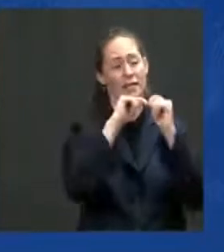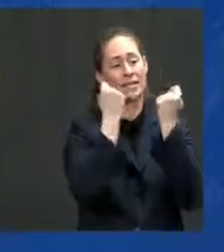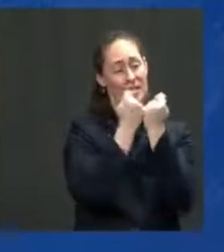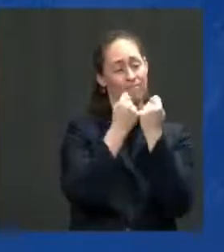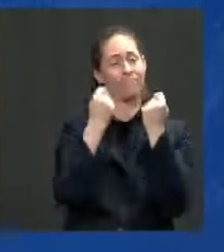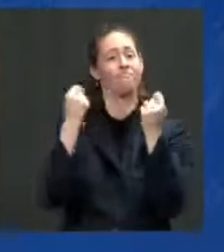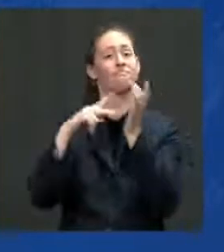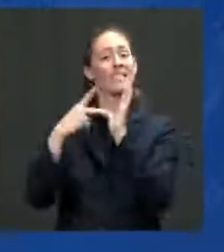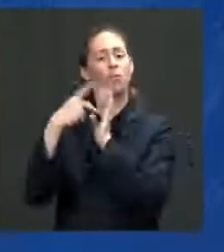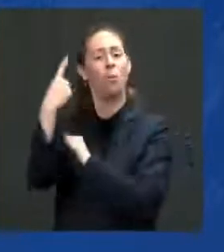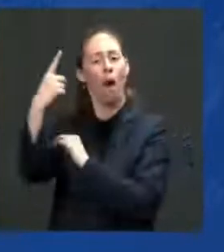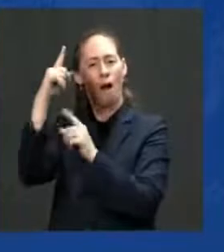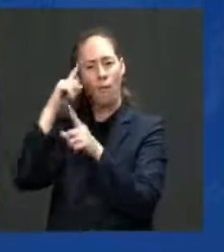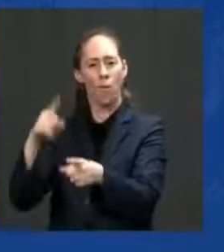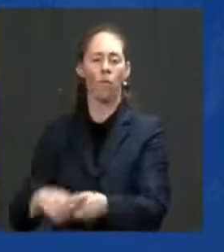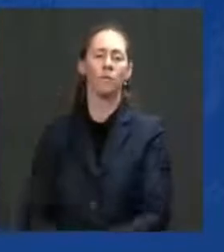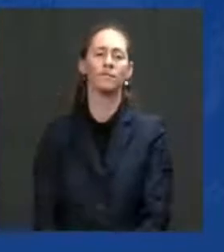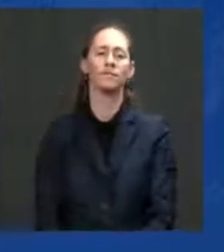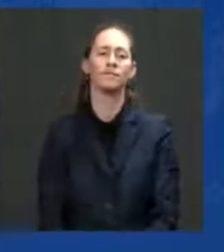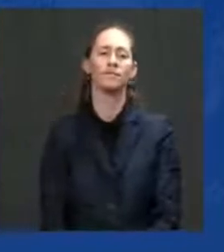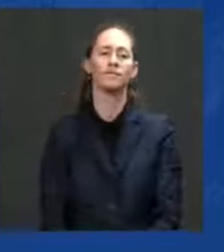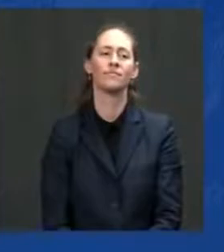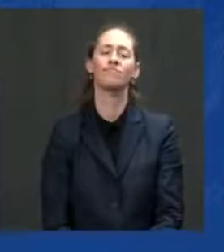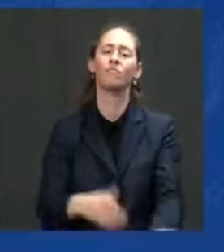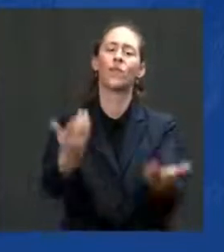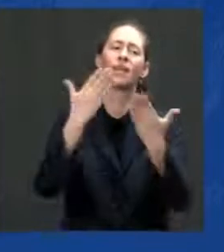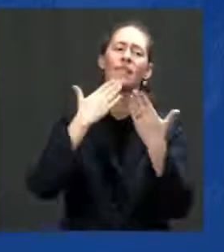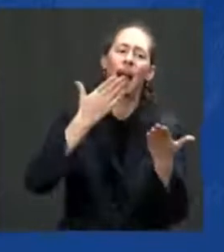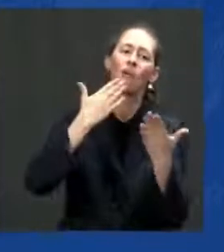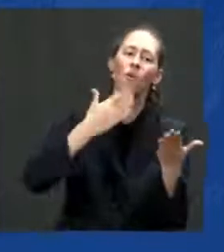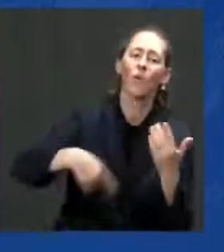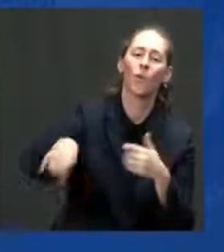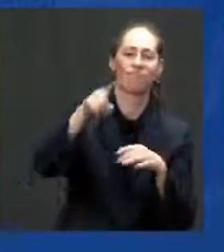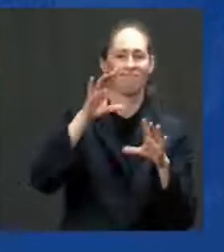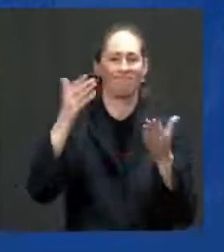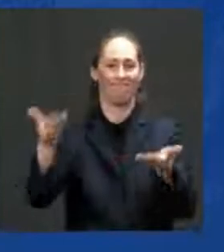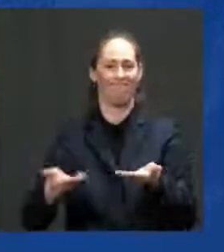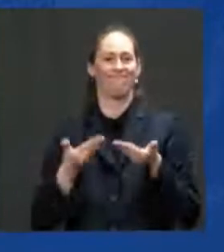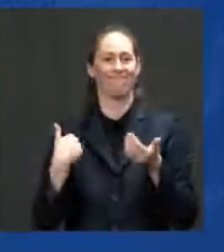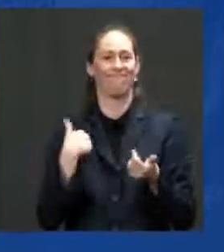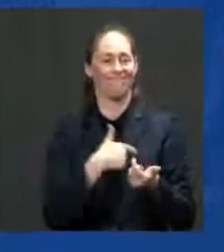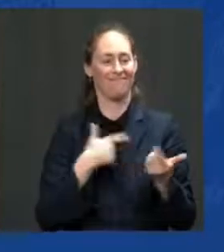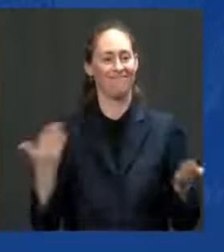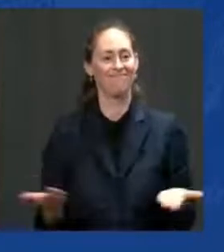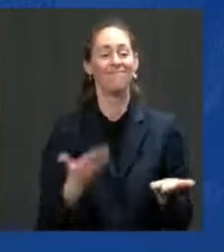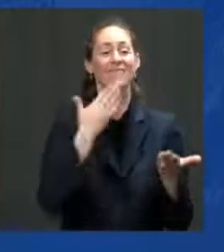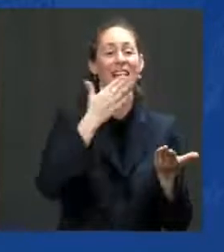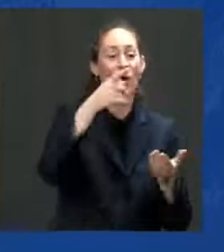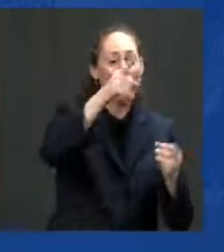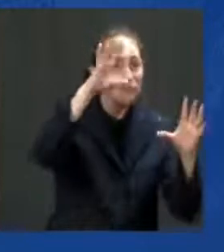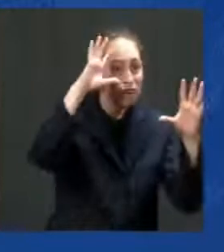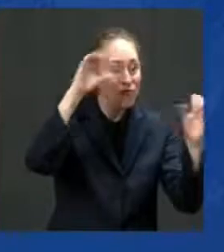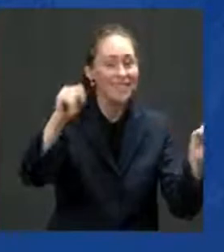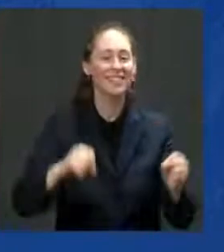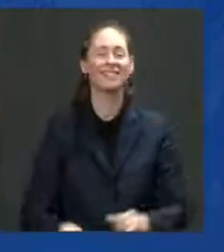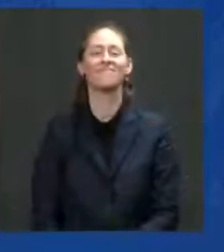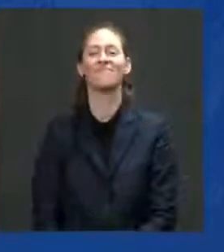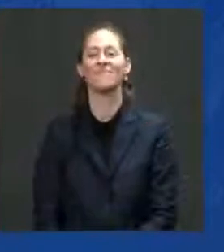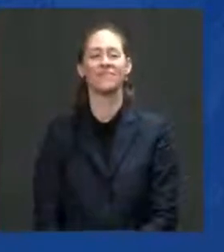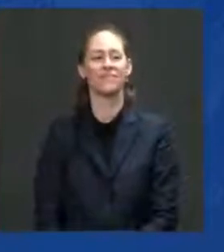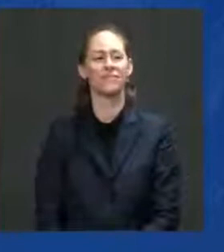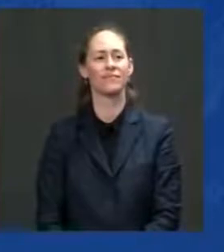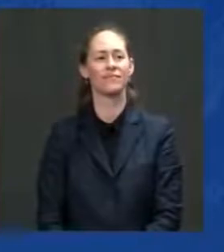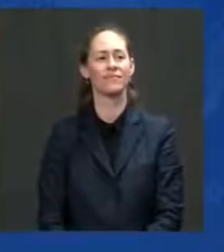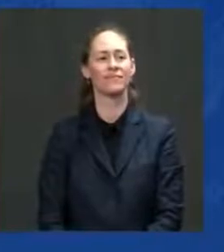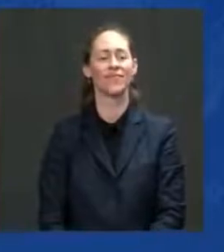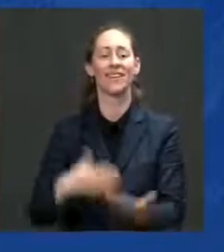All right. Again, thank you all for having us here. Thank you, Mr. President. And go Bucks.